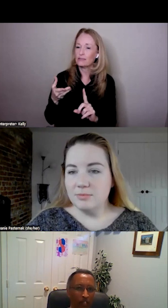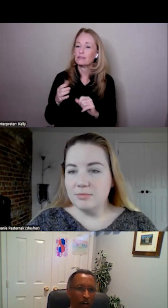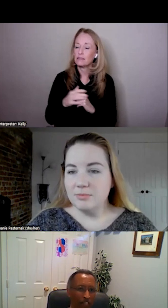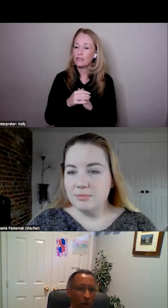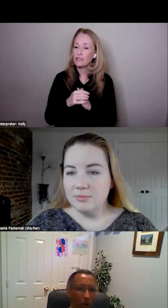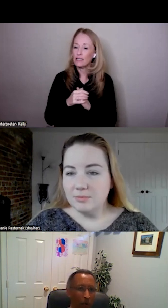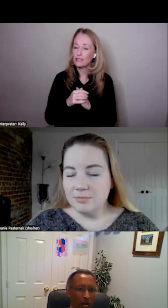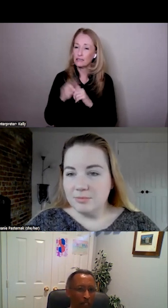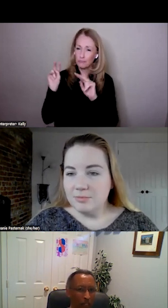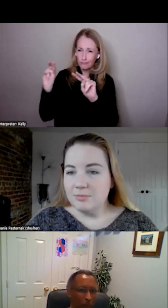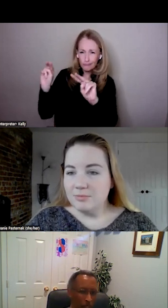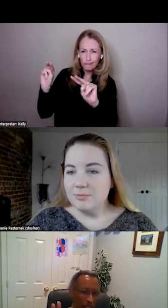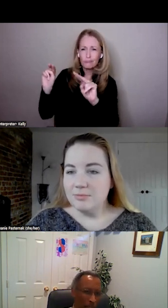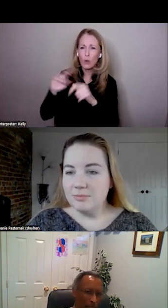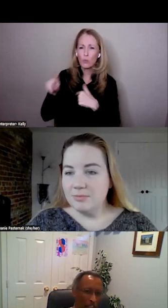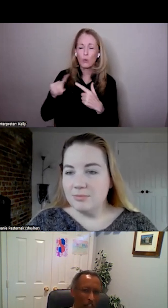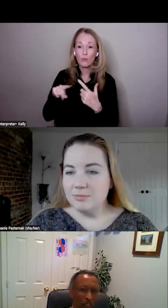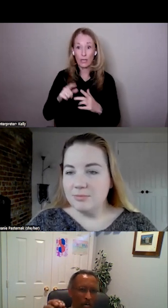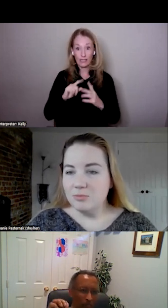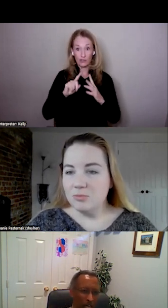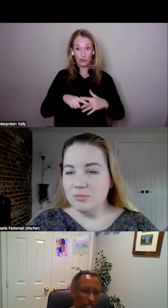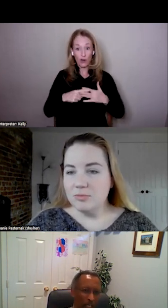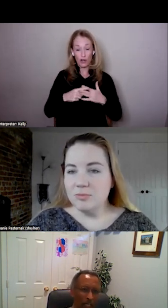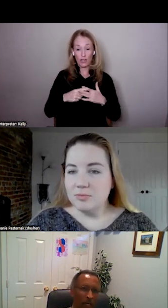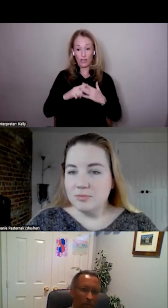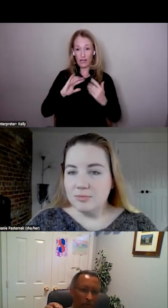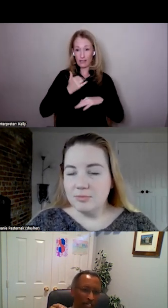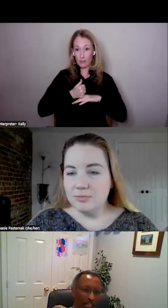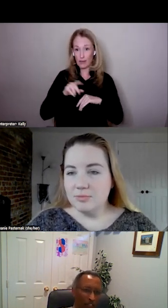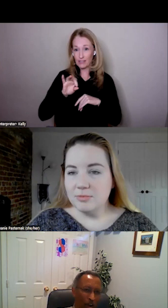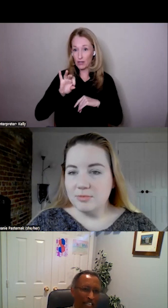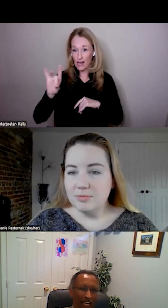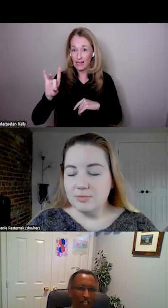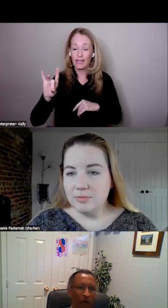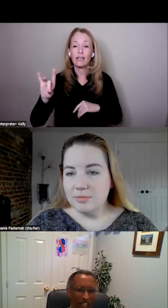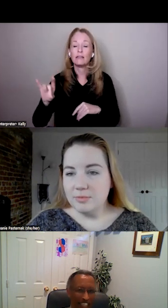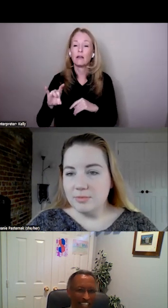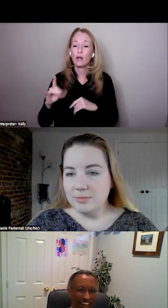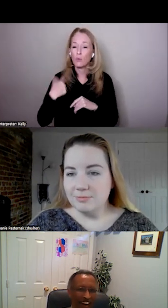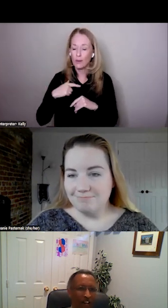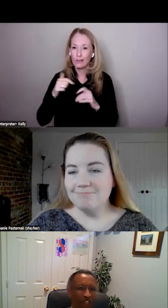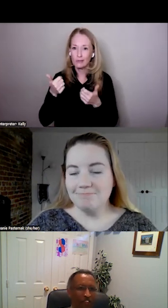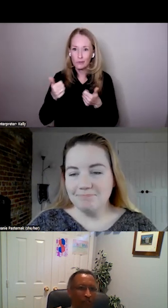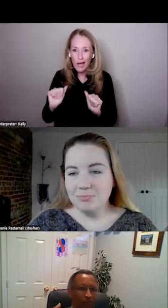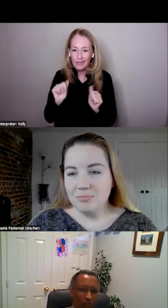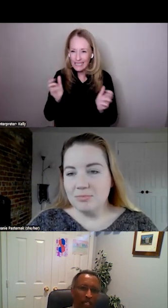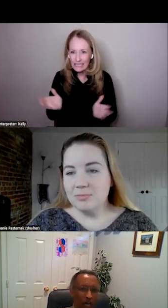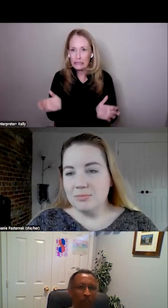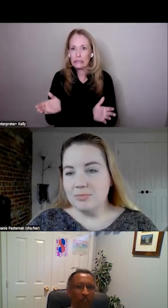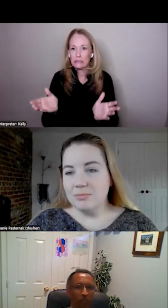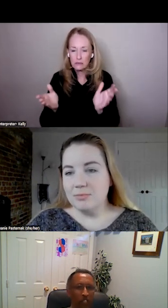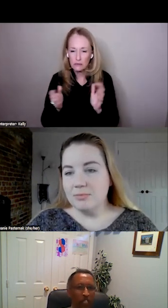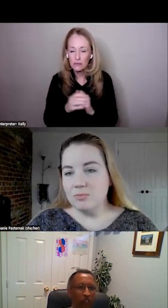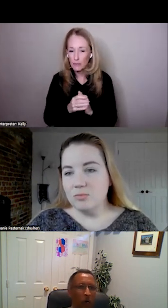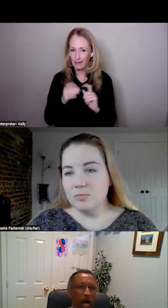when we started the whole concept with the implementation of 988, we were looking at trying to get it going. This is really